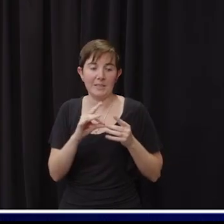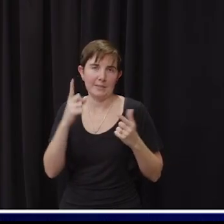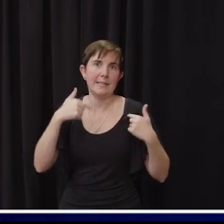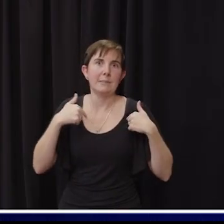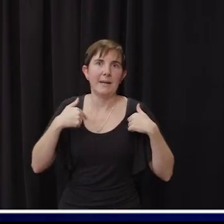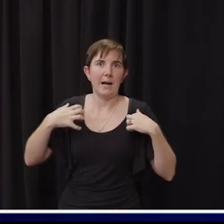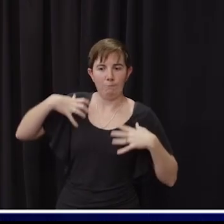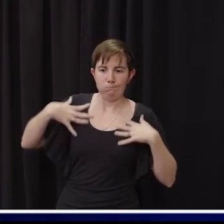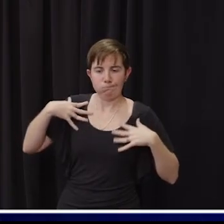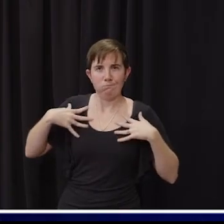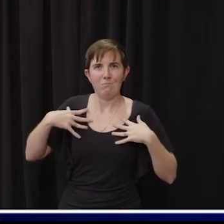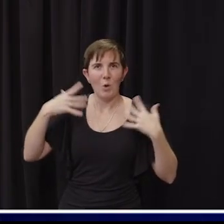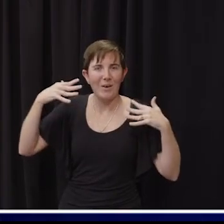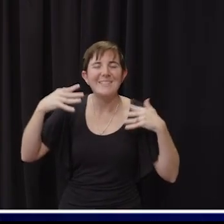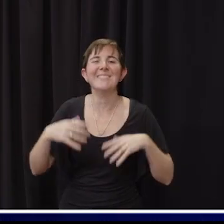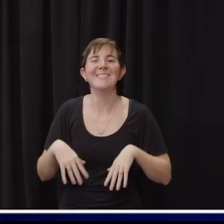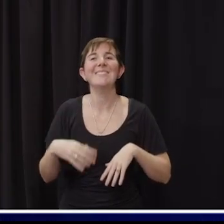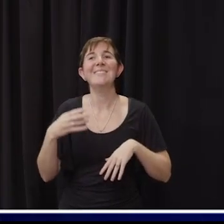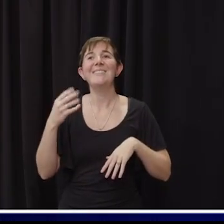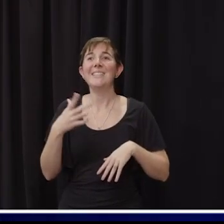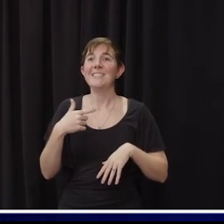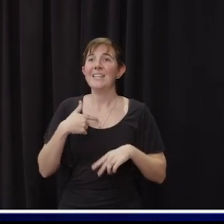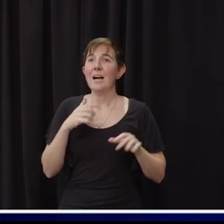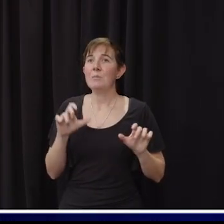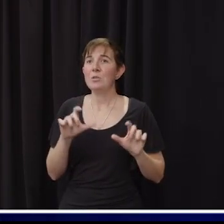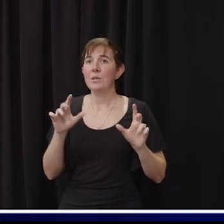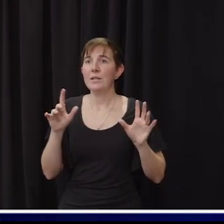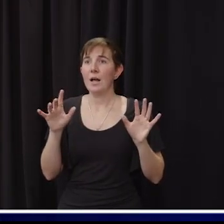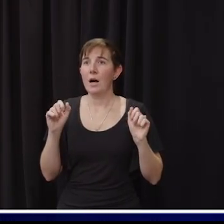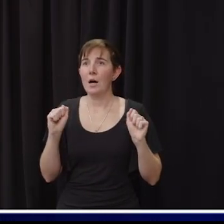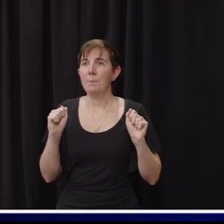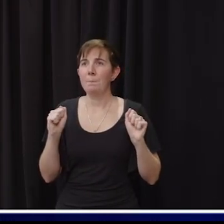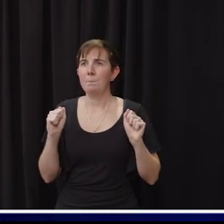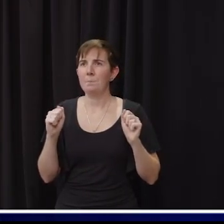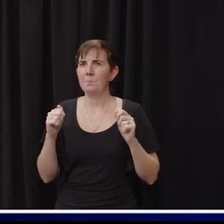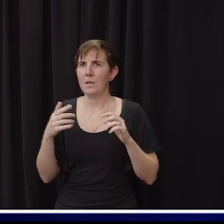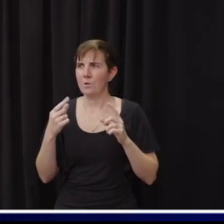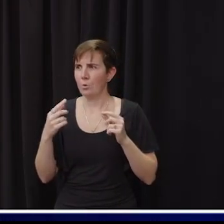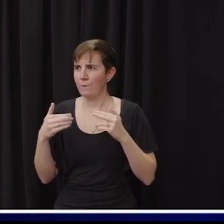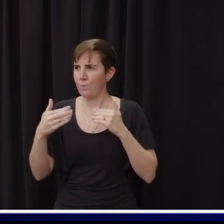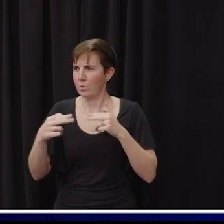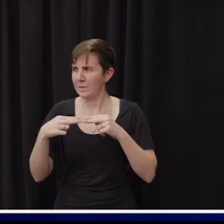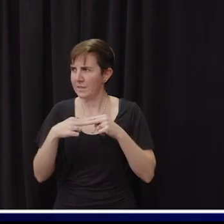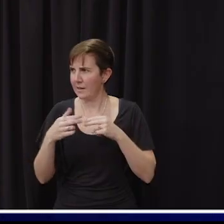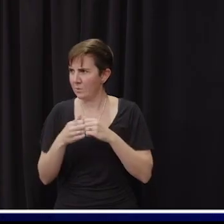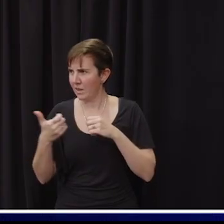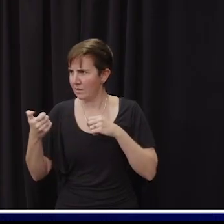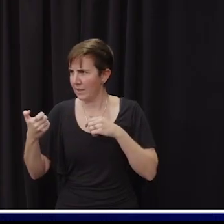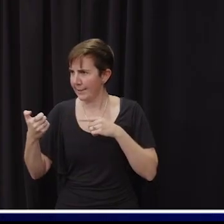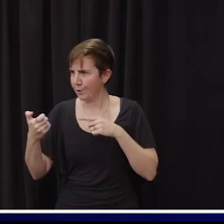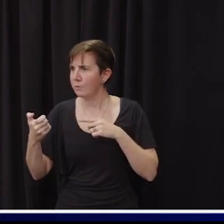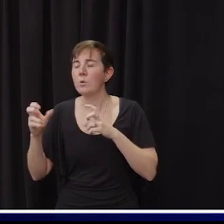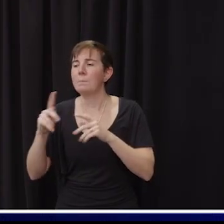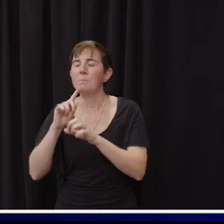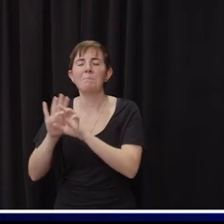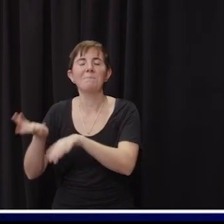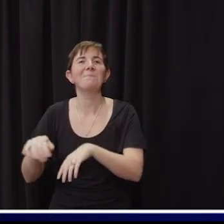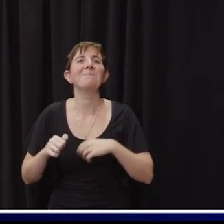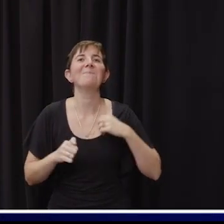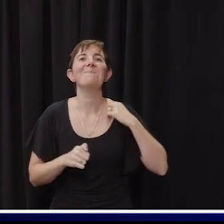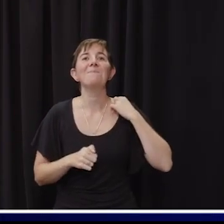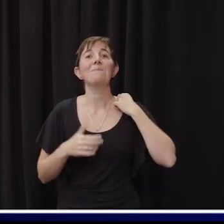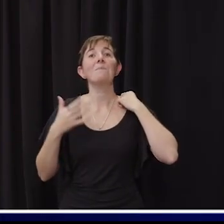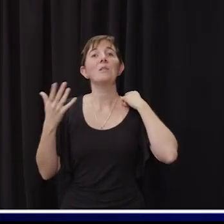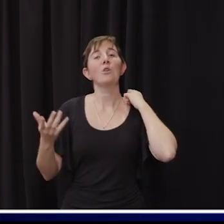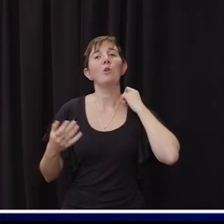me. And let's see, I'm doing the forward with this, right, Rachel? Yeah. Okay, and so this